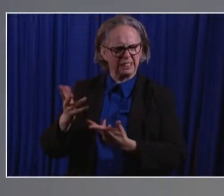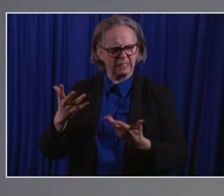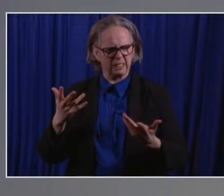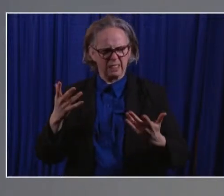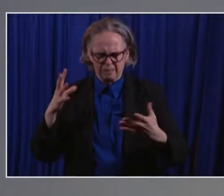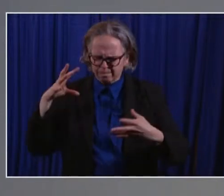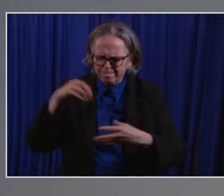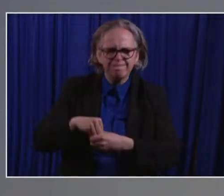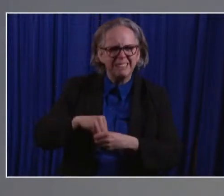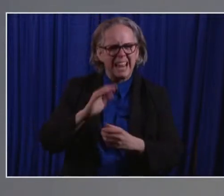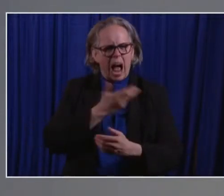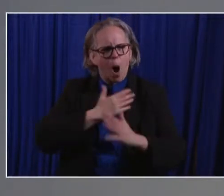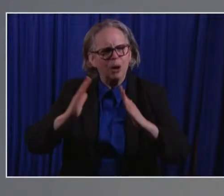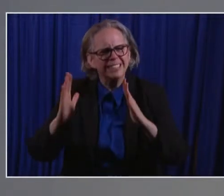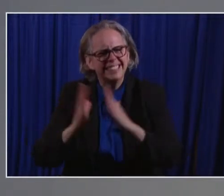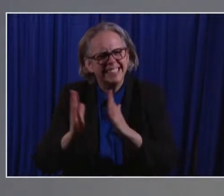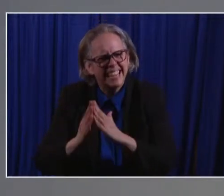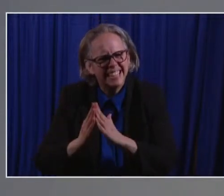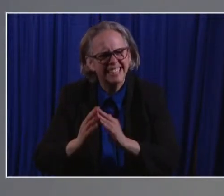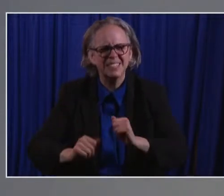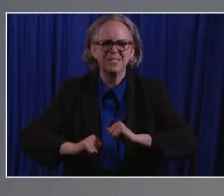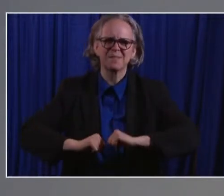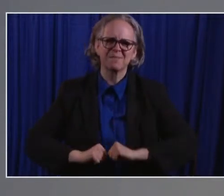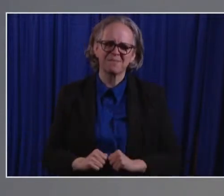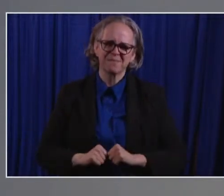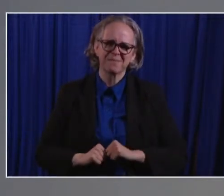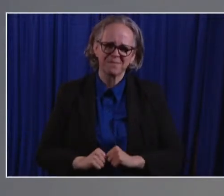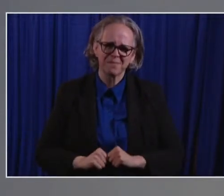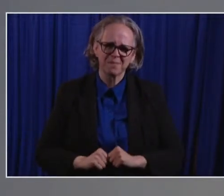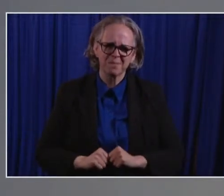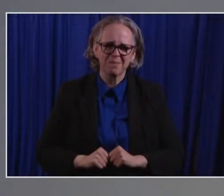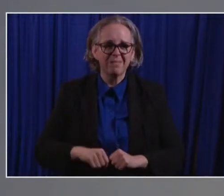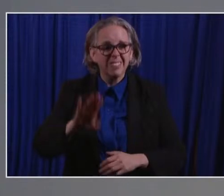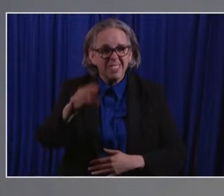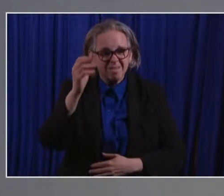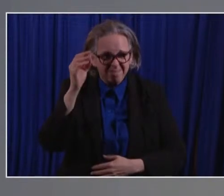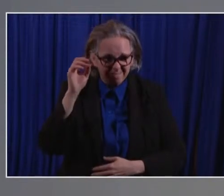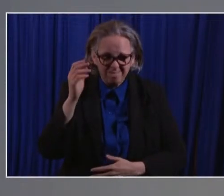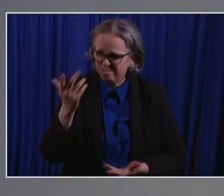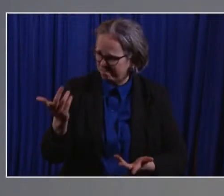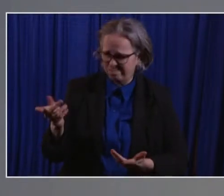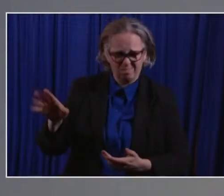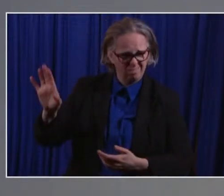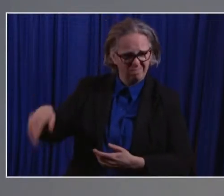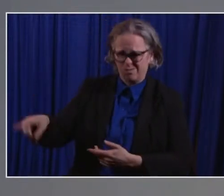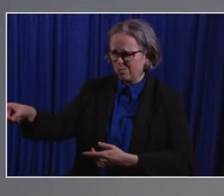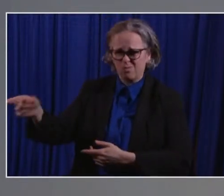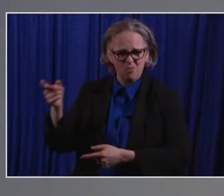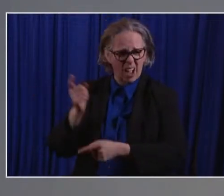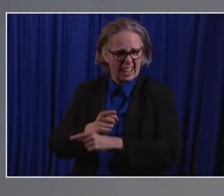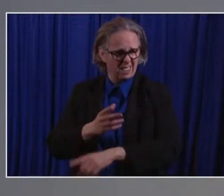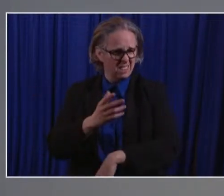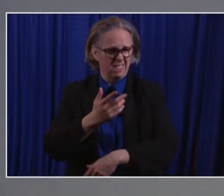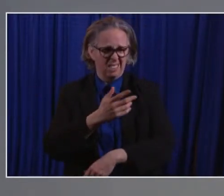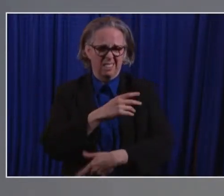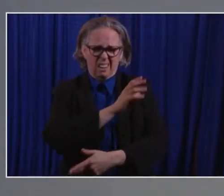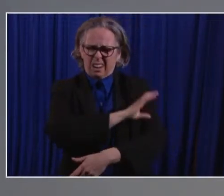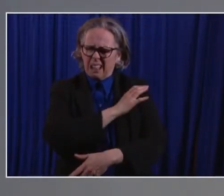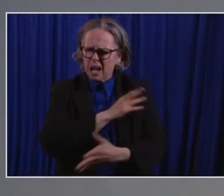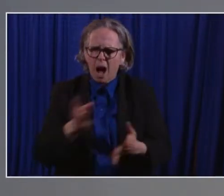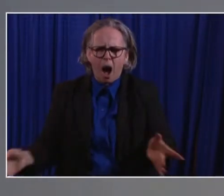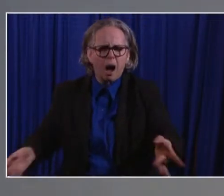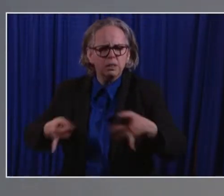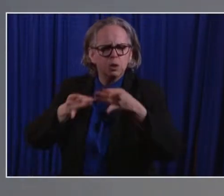our community has confirmed, and you just mentioned, our clinic has operated incredibly smoothly. I can't tell you how many